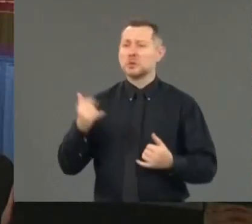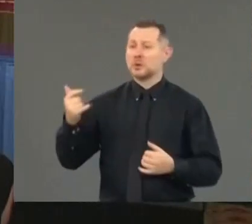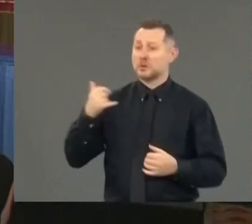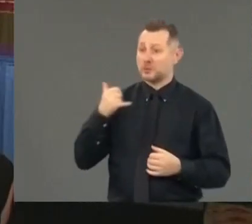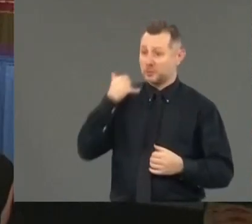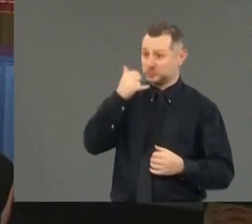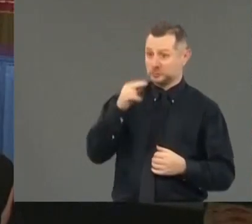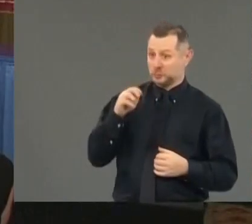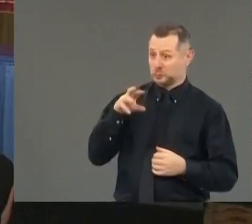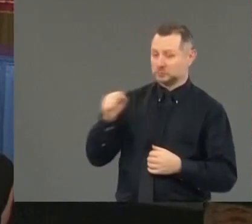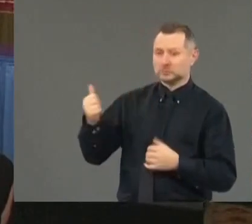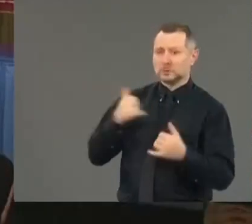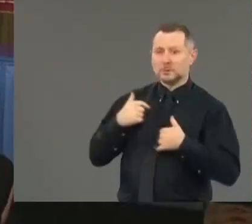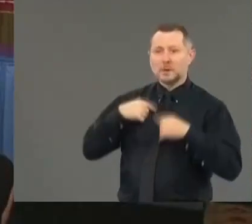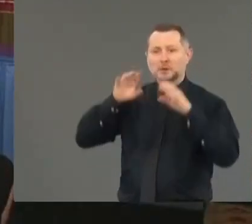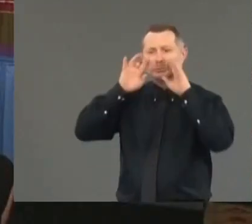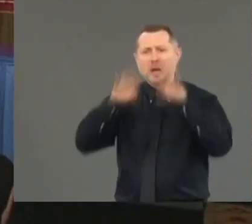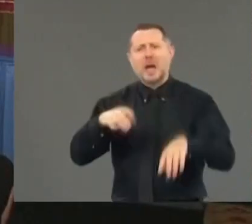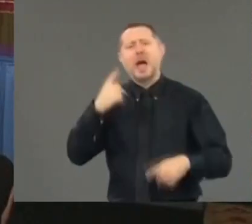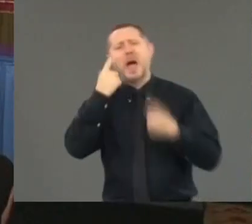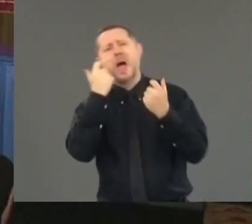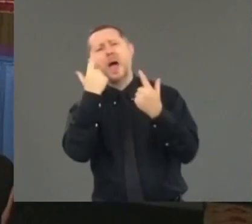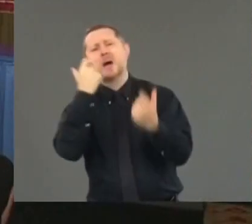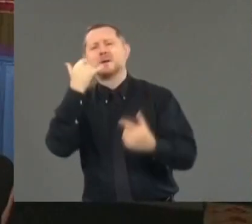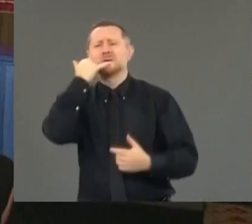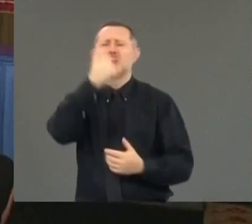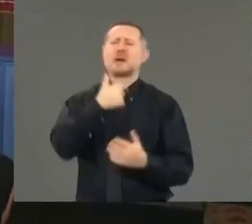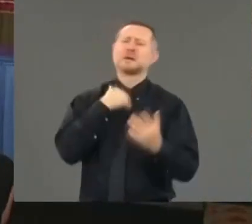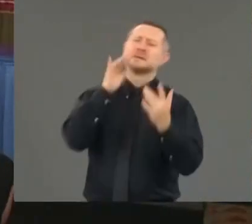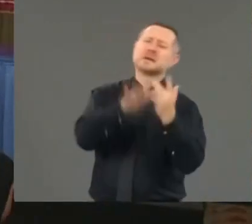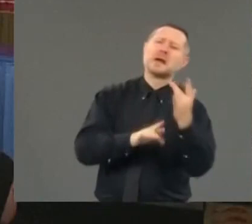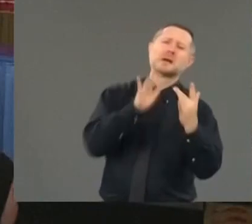in tears saying that they can't get through to the unemployment